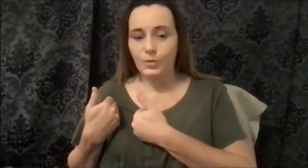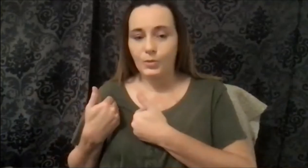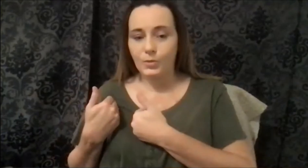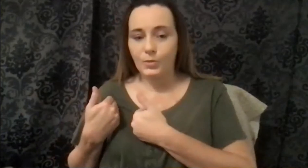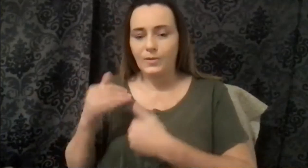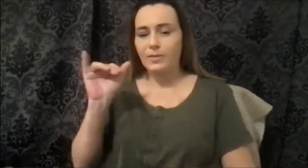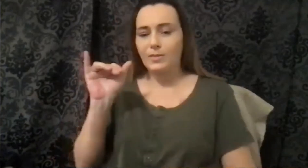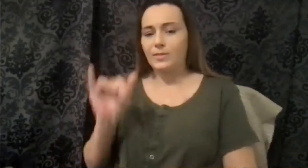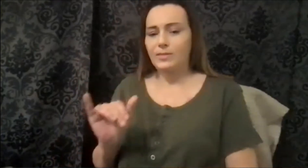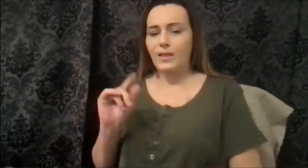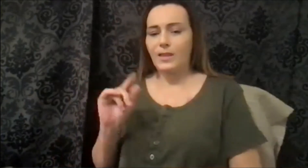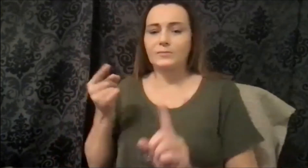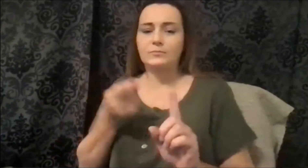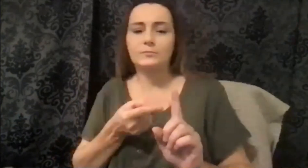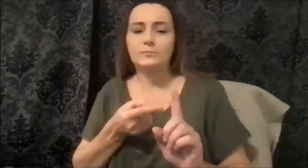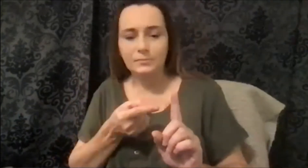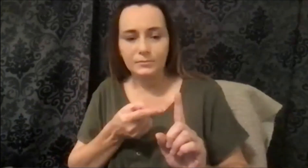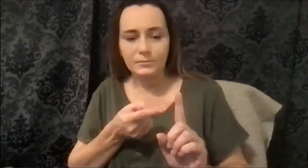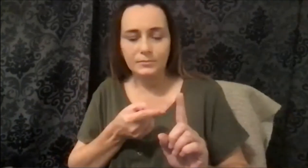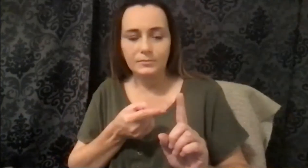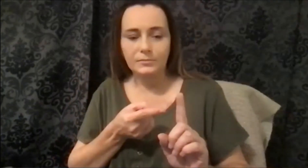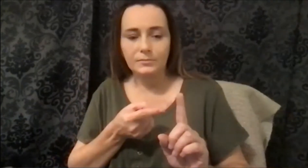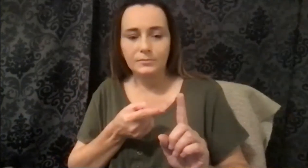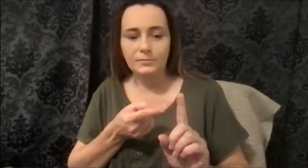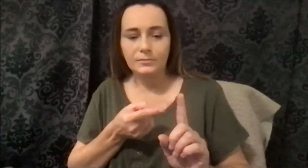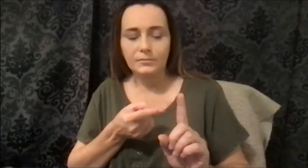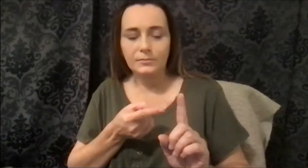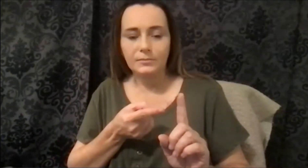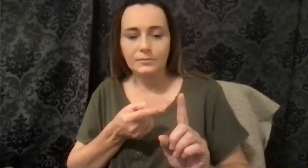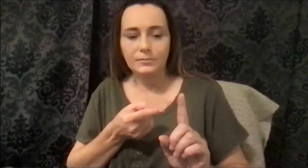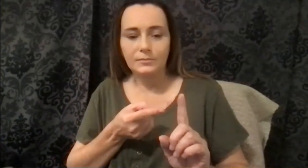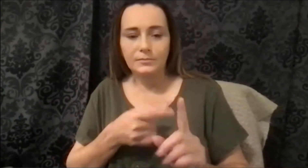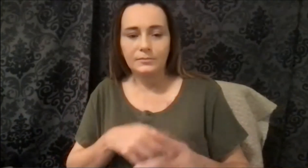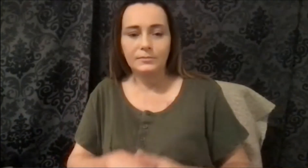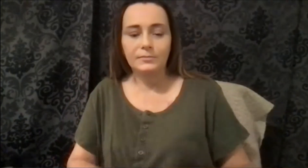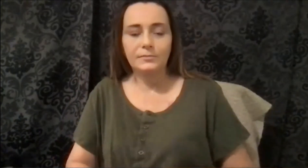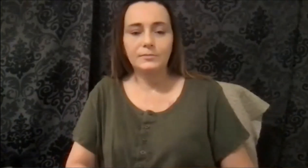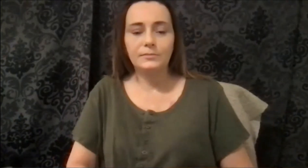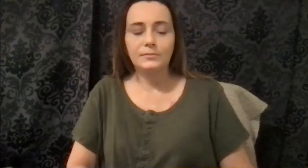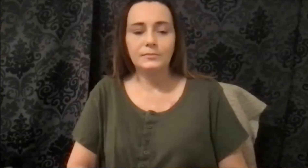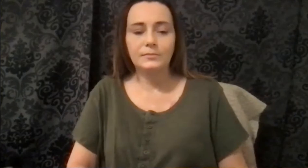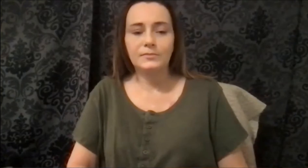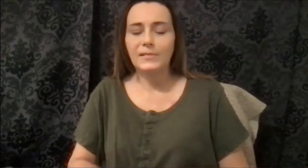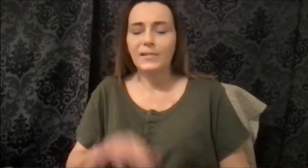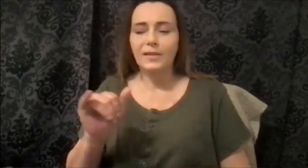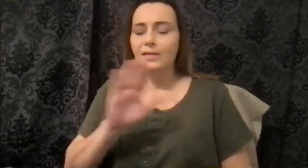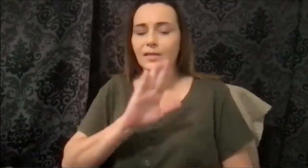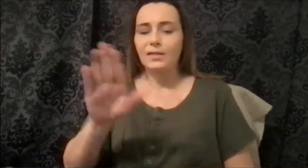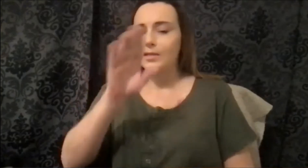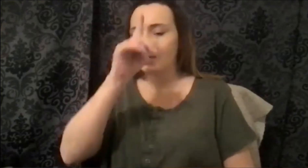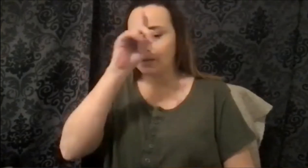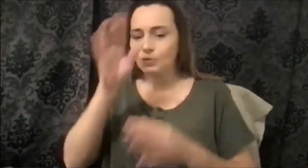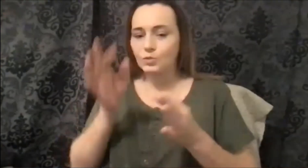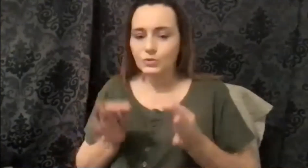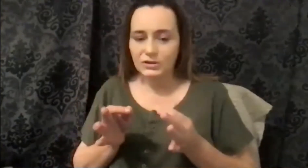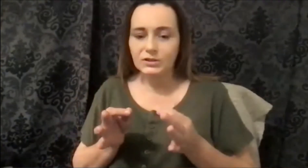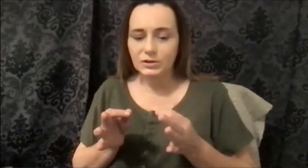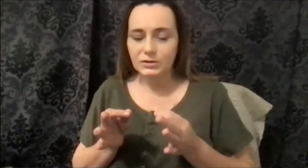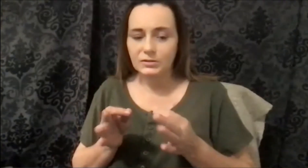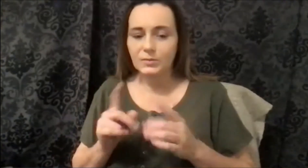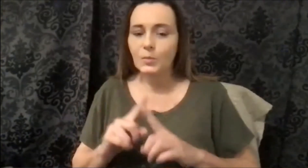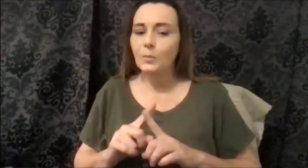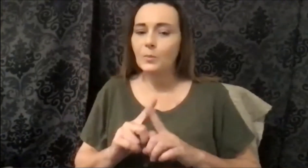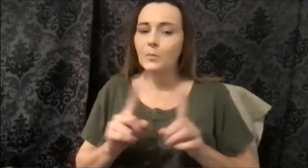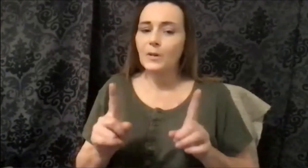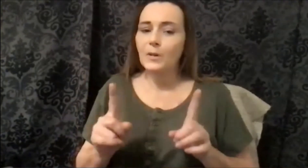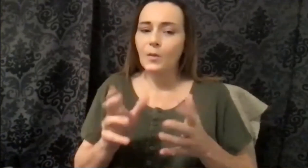really comes down to. And so, again, it's your decision, but I wanted